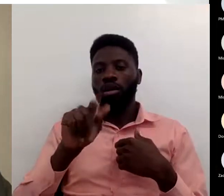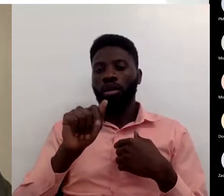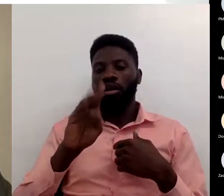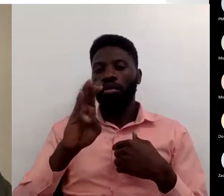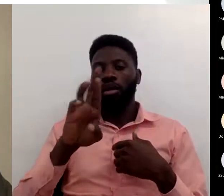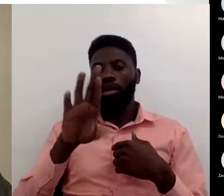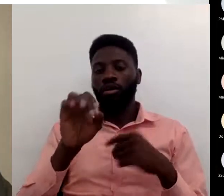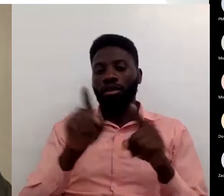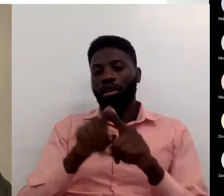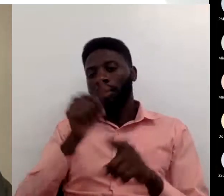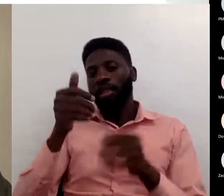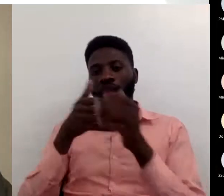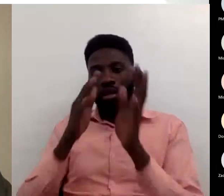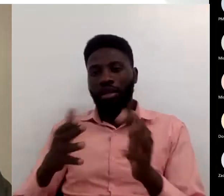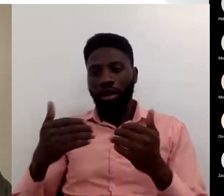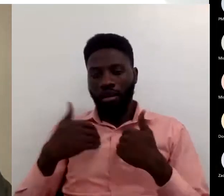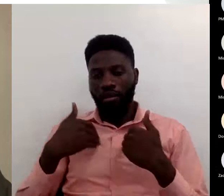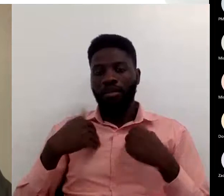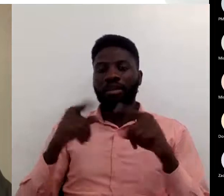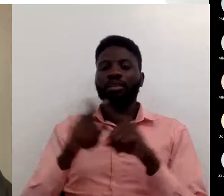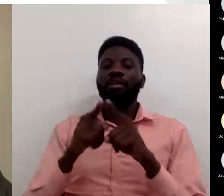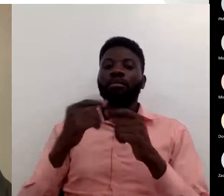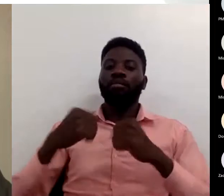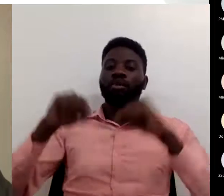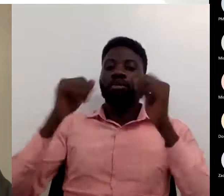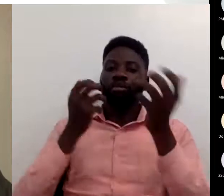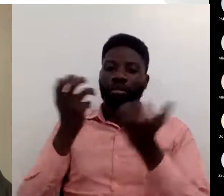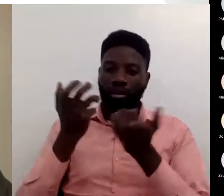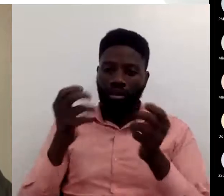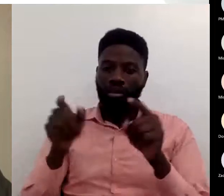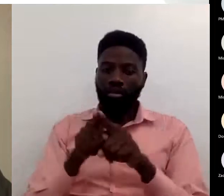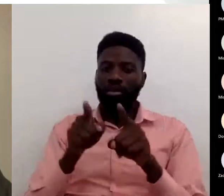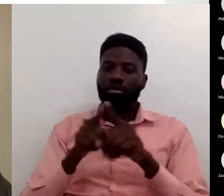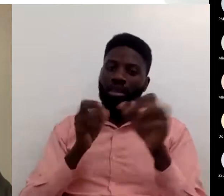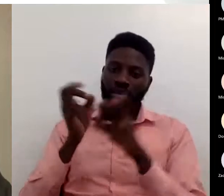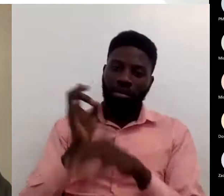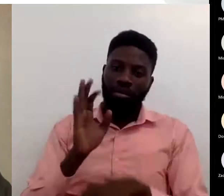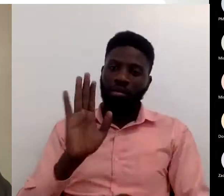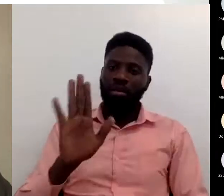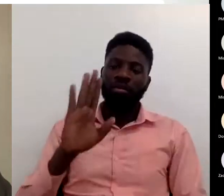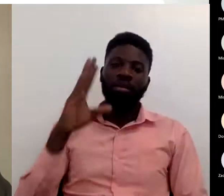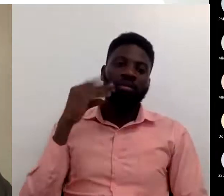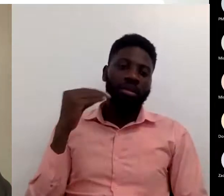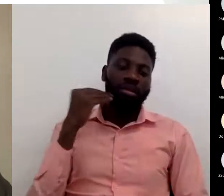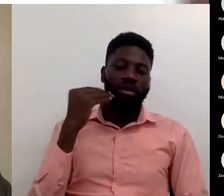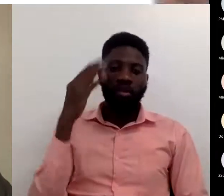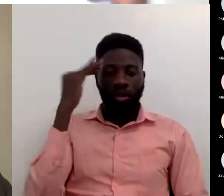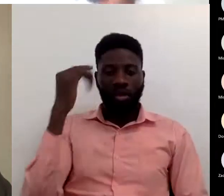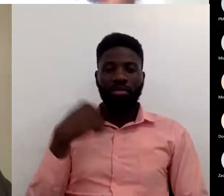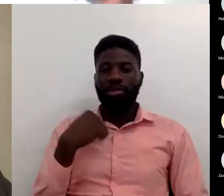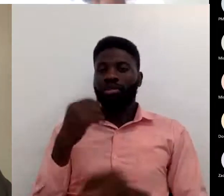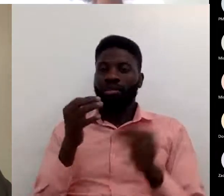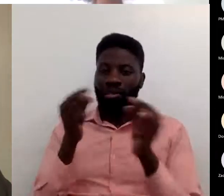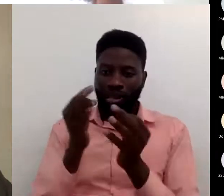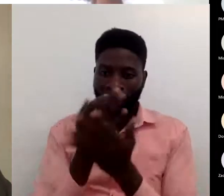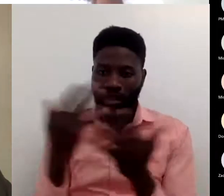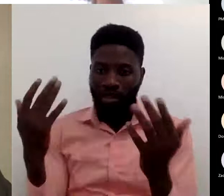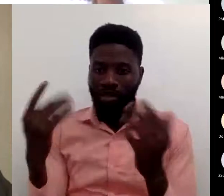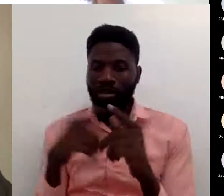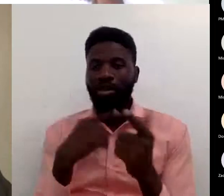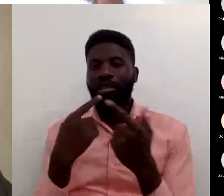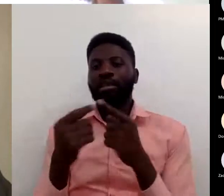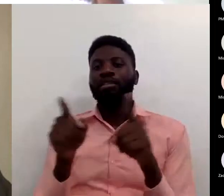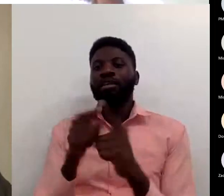leaders, Edith, who heads one of the businesses, just to say how is her experience, because I might be saying things, and the proof